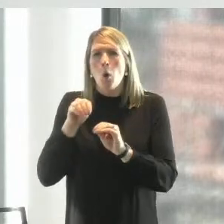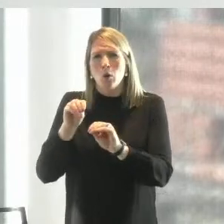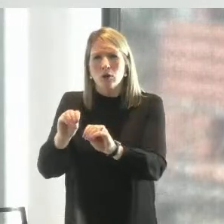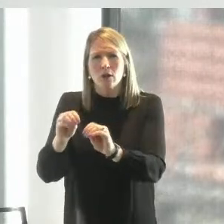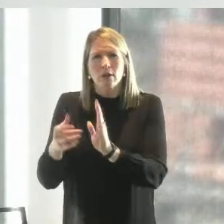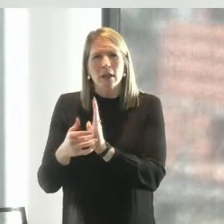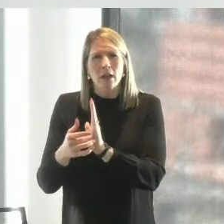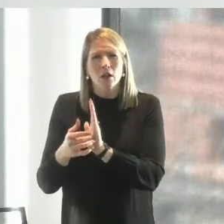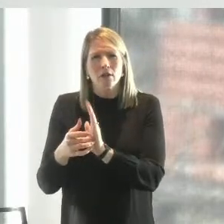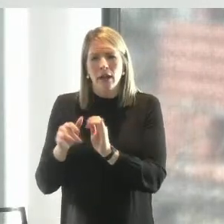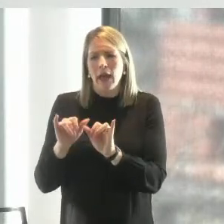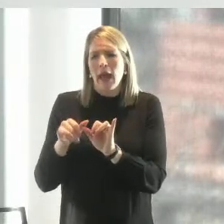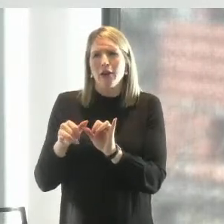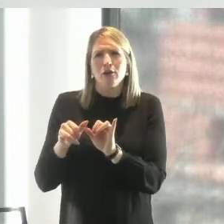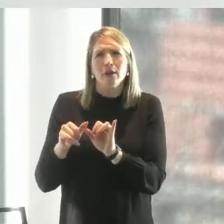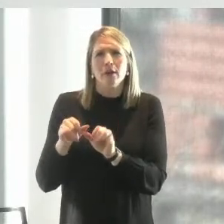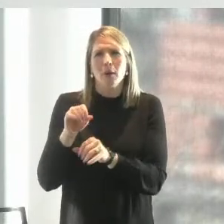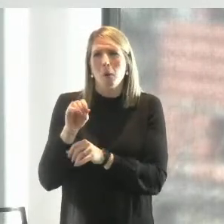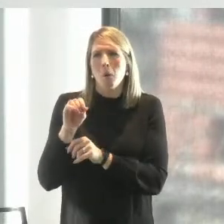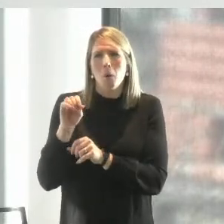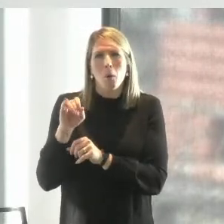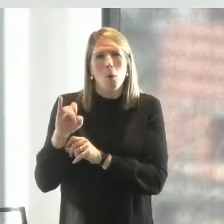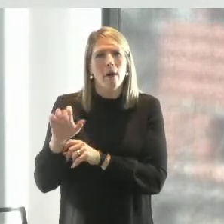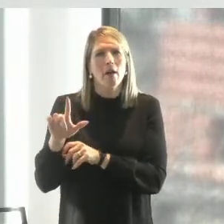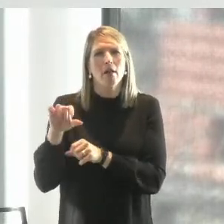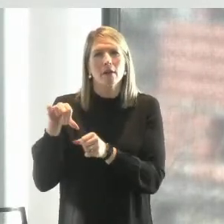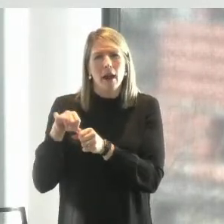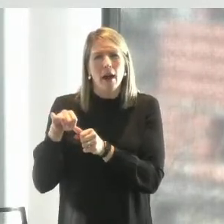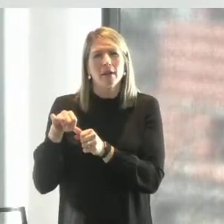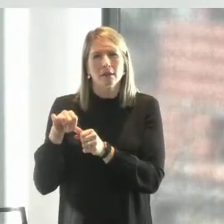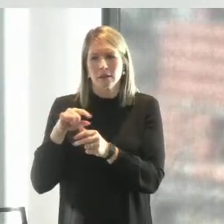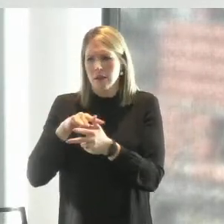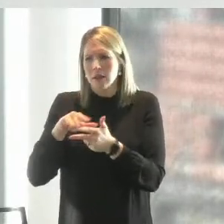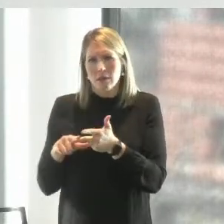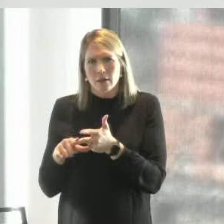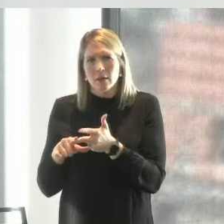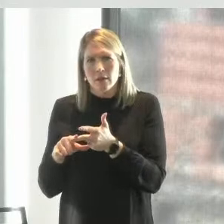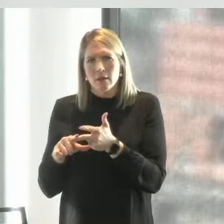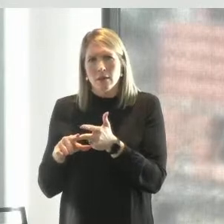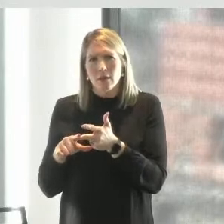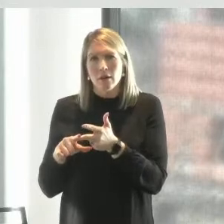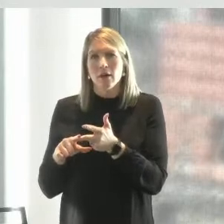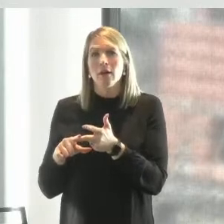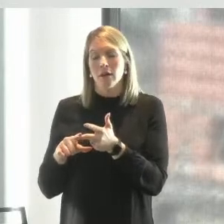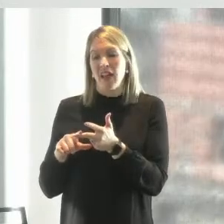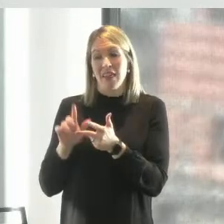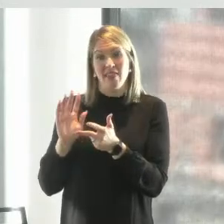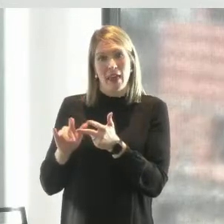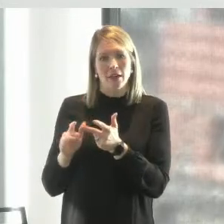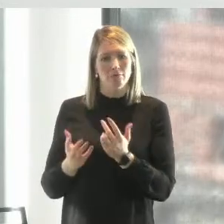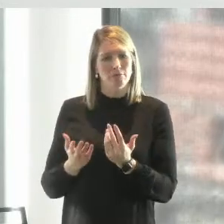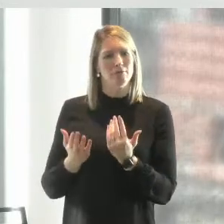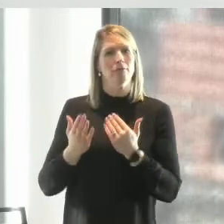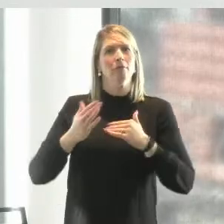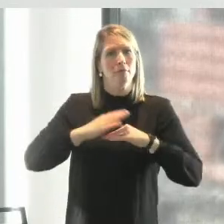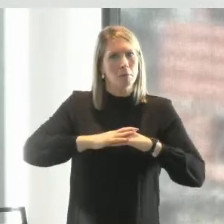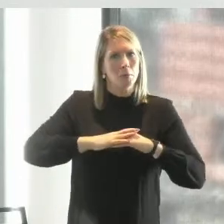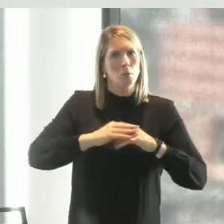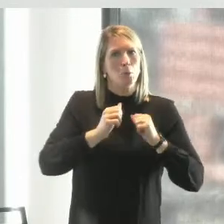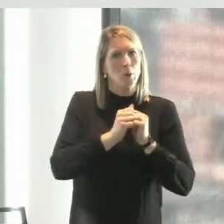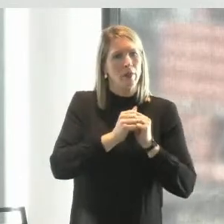technologies, engineering and oil and gas, other initiatives complementing what we're doing through the Ocean